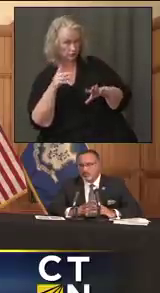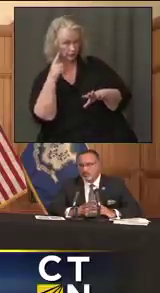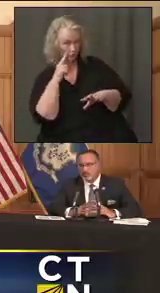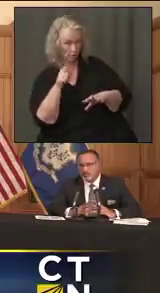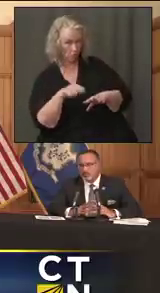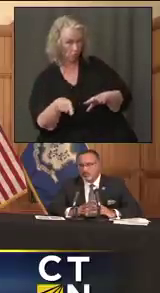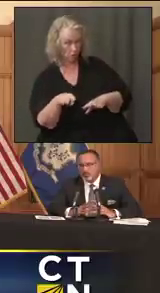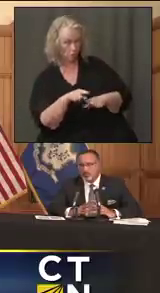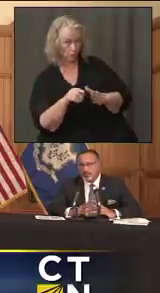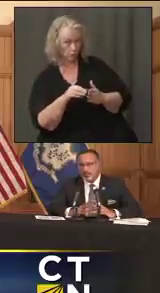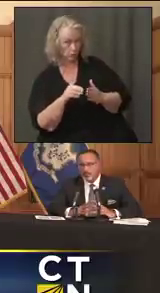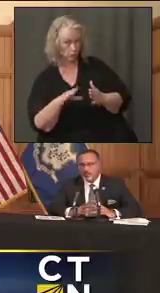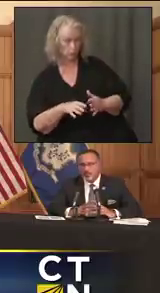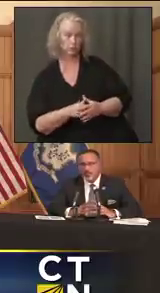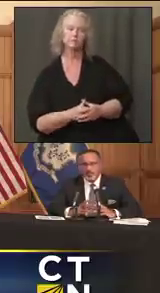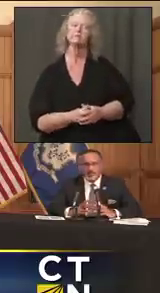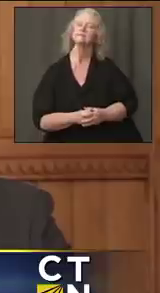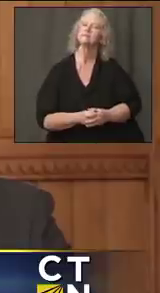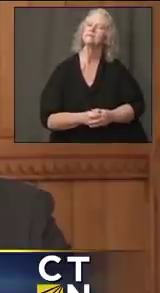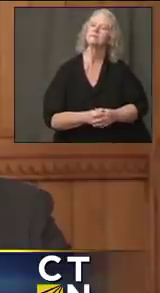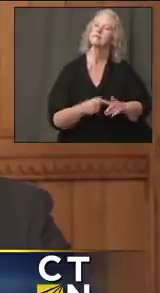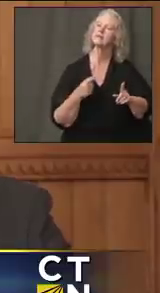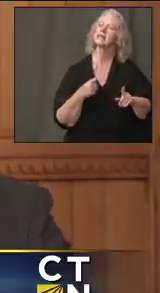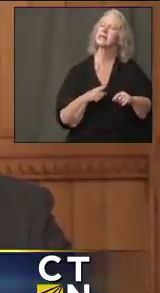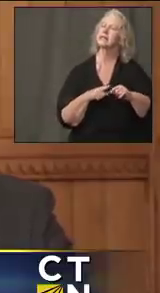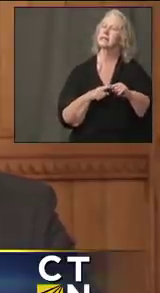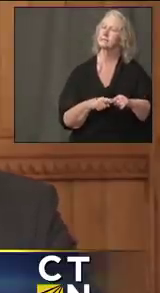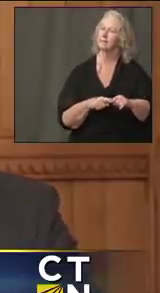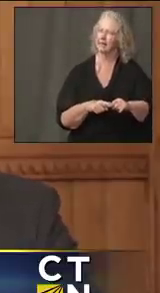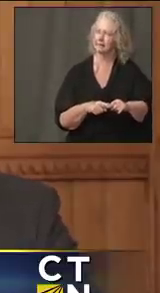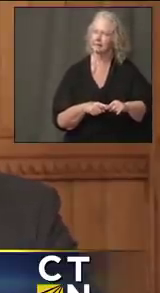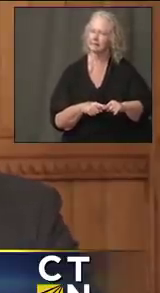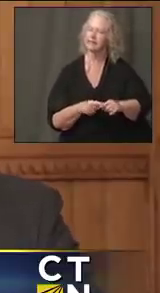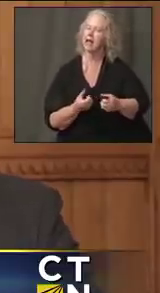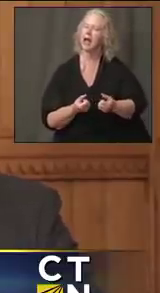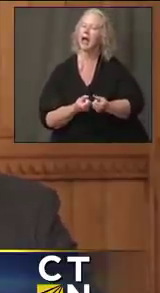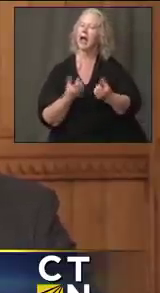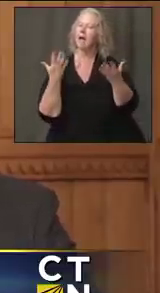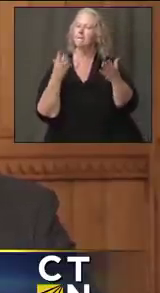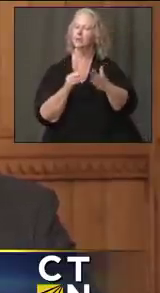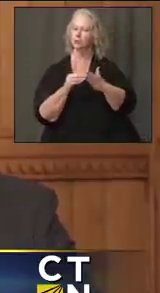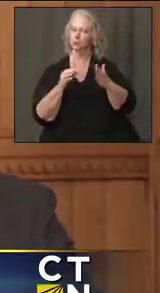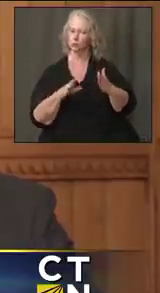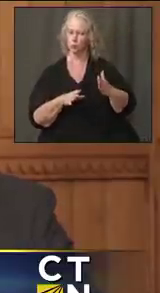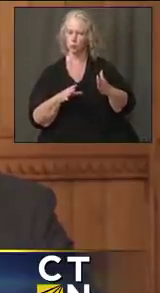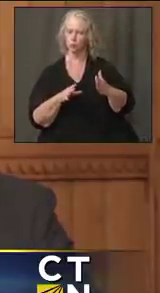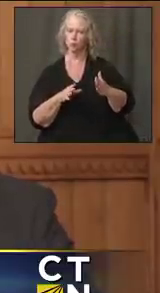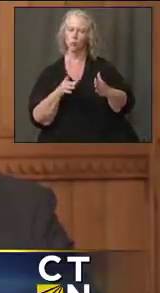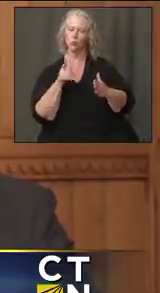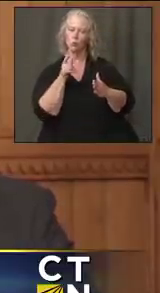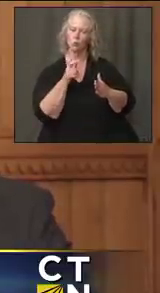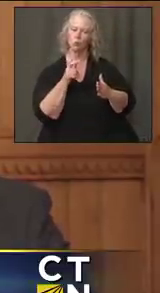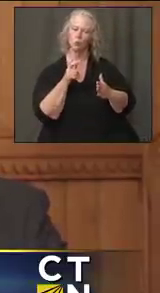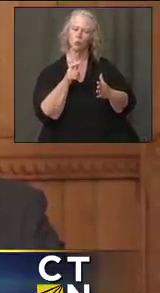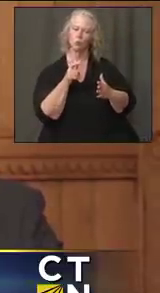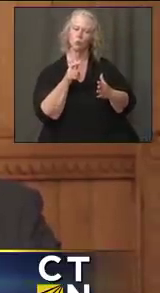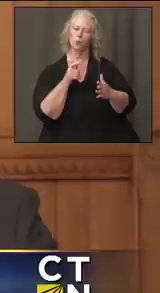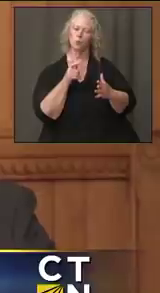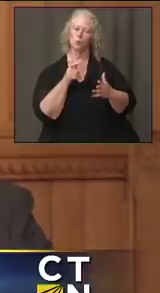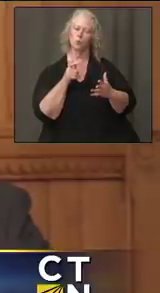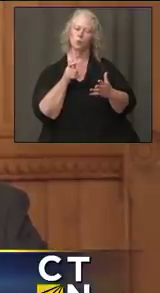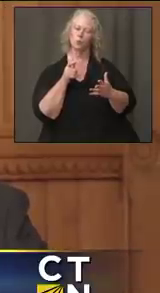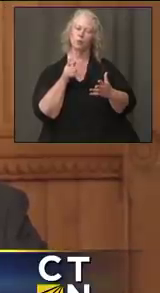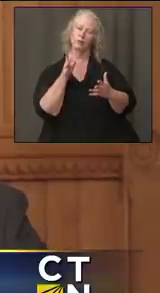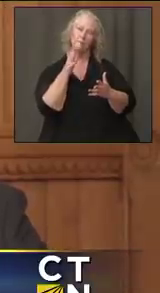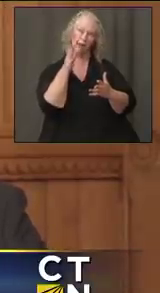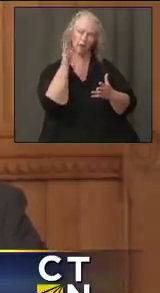students? So depending on the number of students whose parents elect not to send them to the